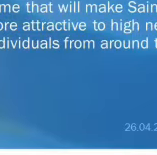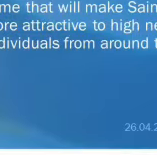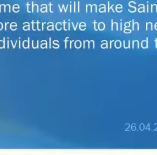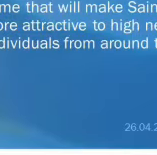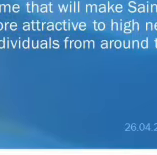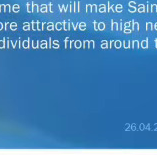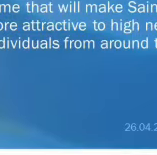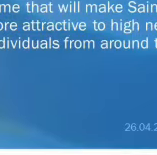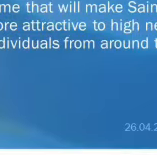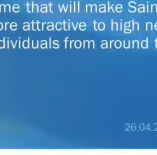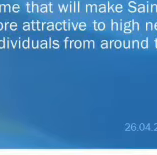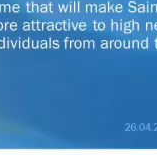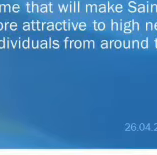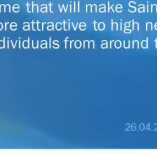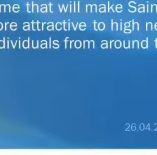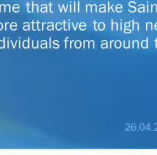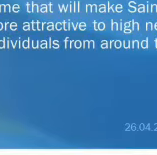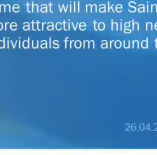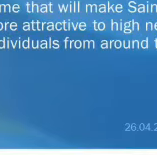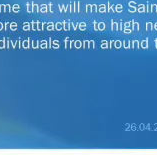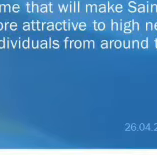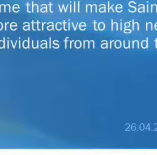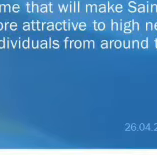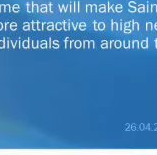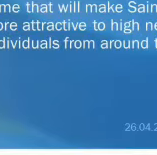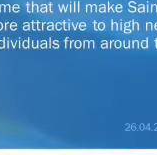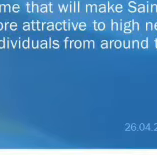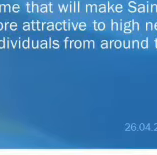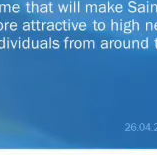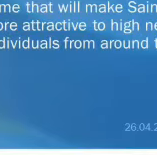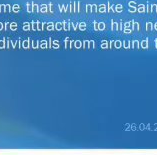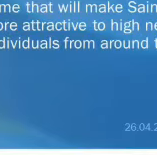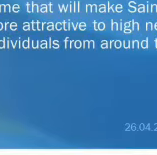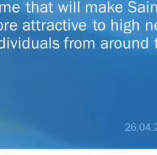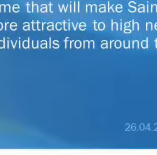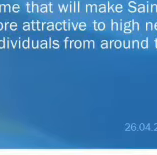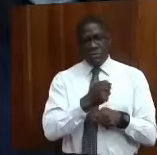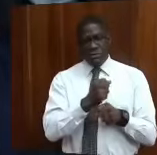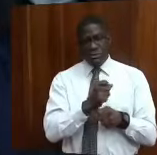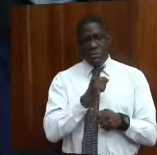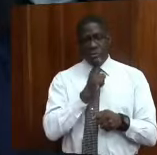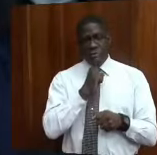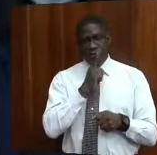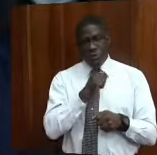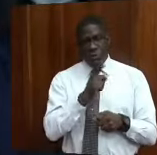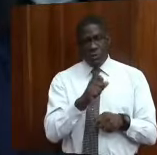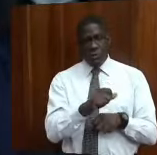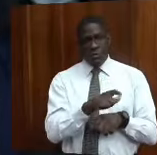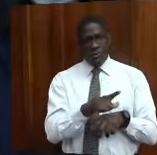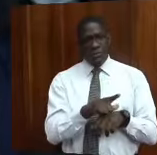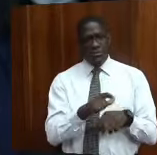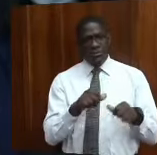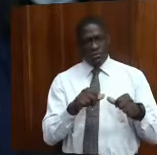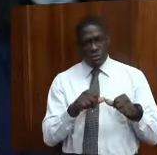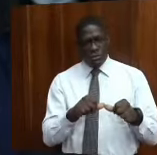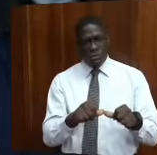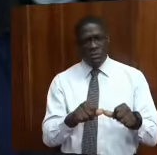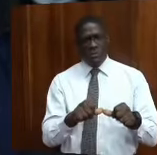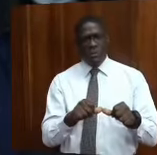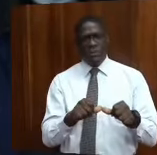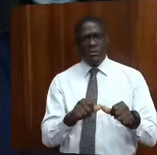continues to comply with standards set by these national bodies, but also to maintain the stability and